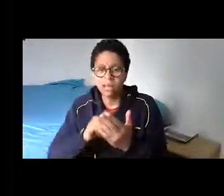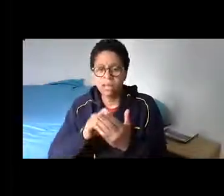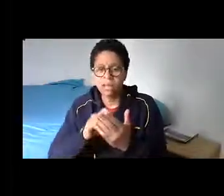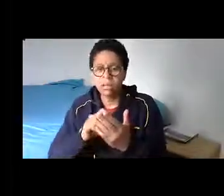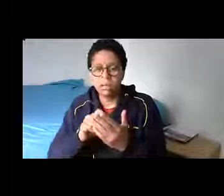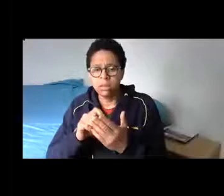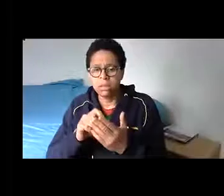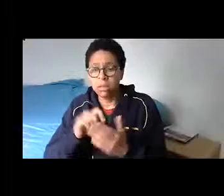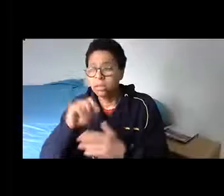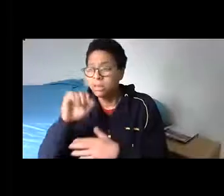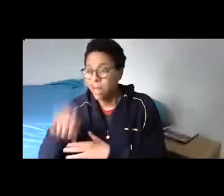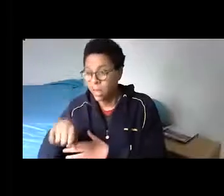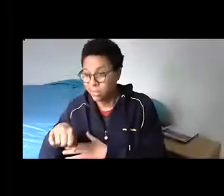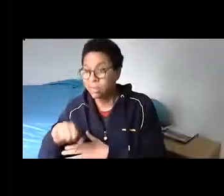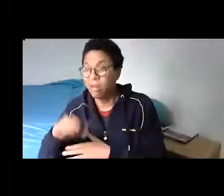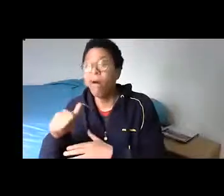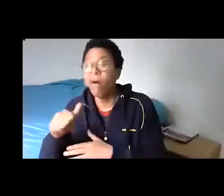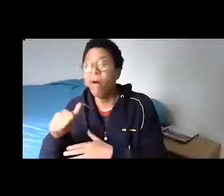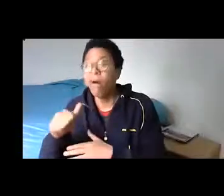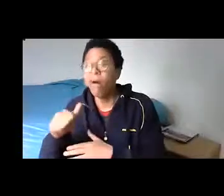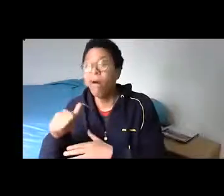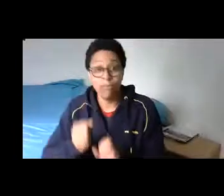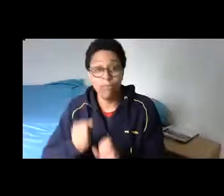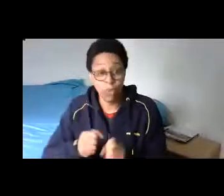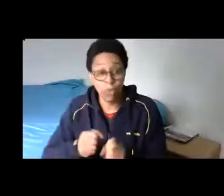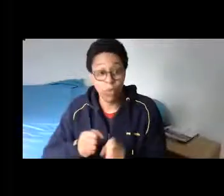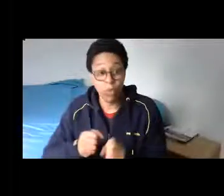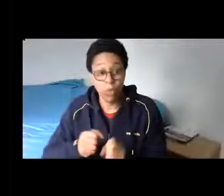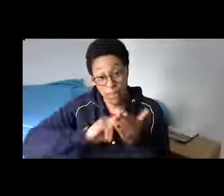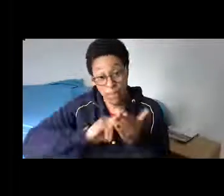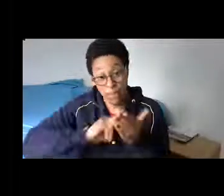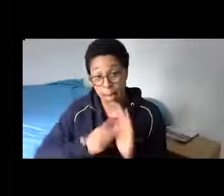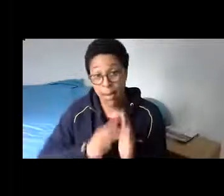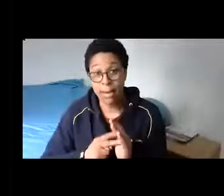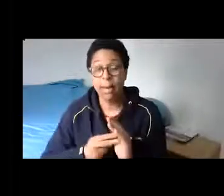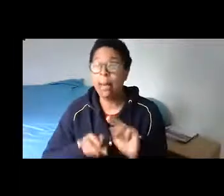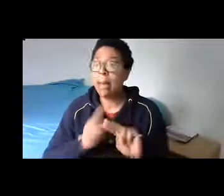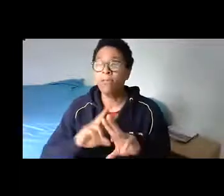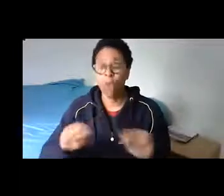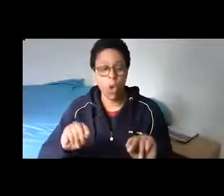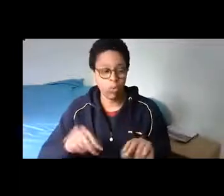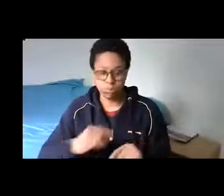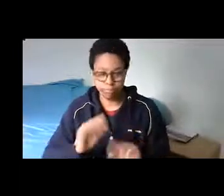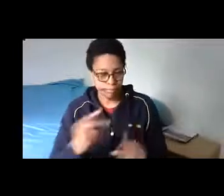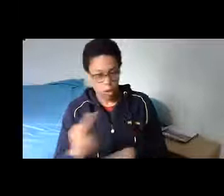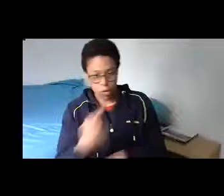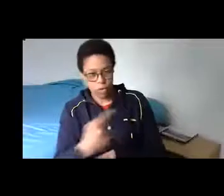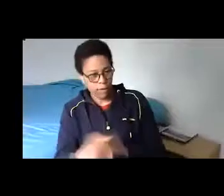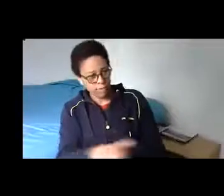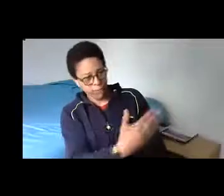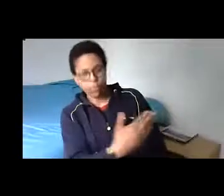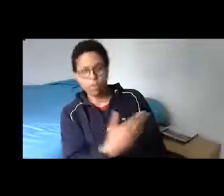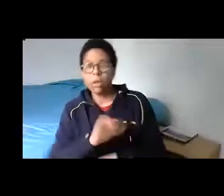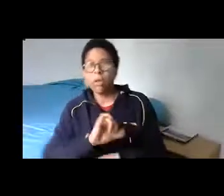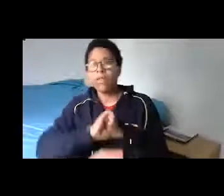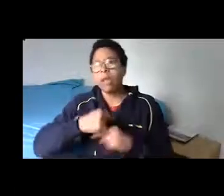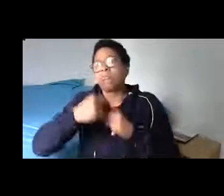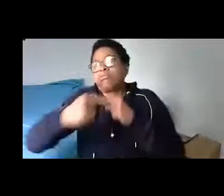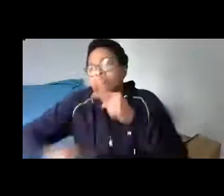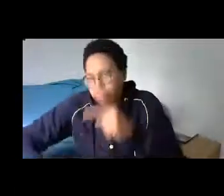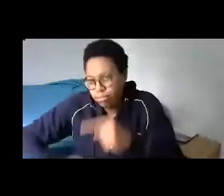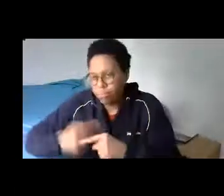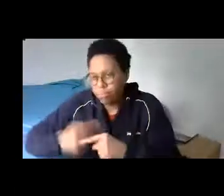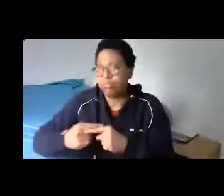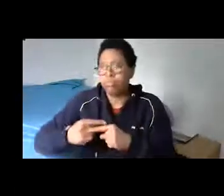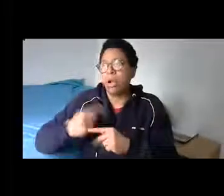some minor changes to the plan. So first stage is assessment.